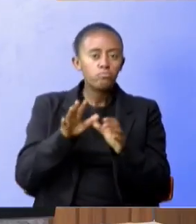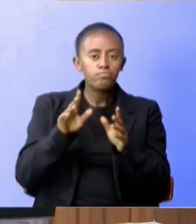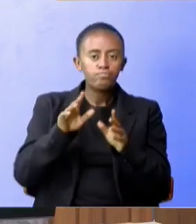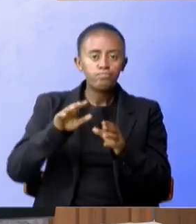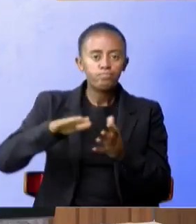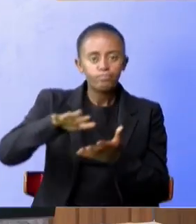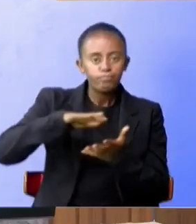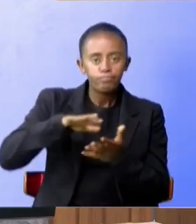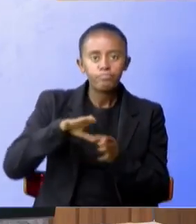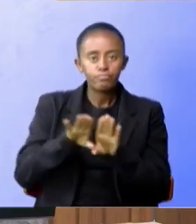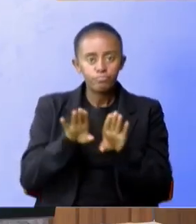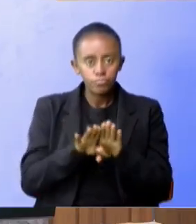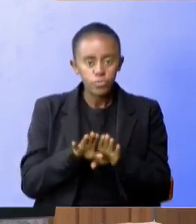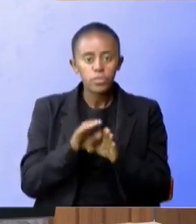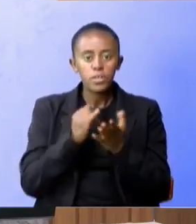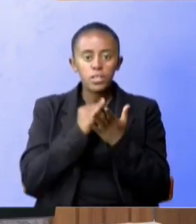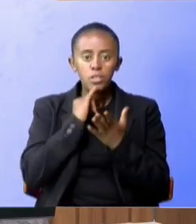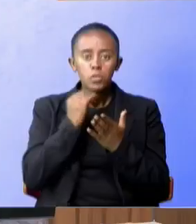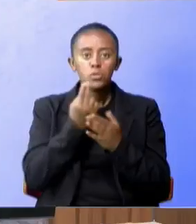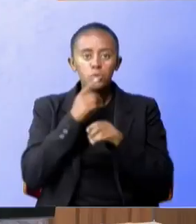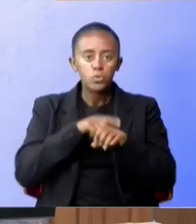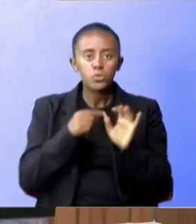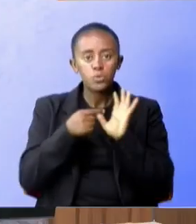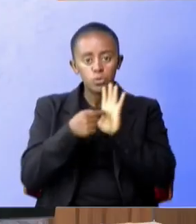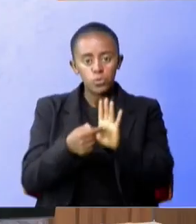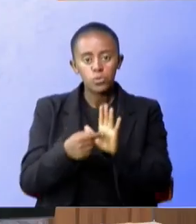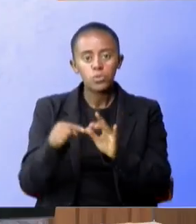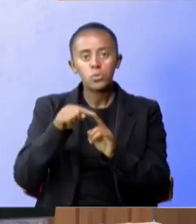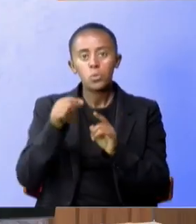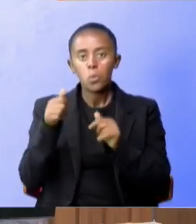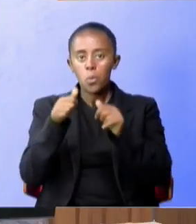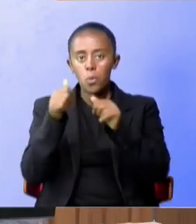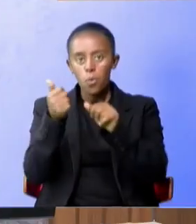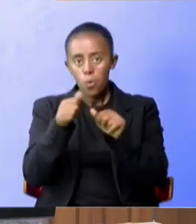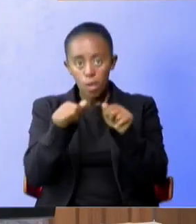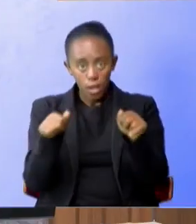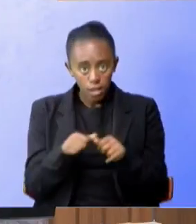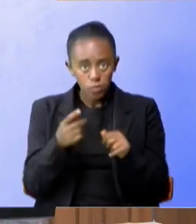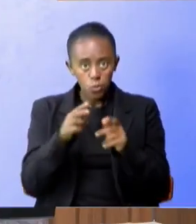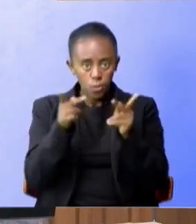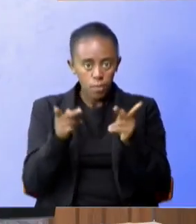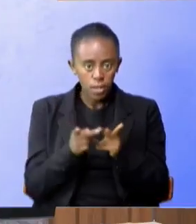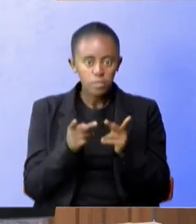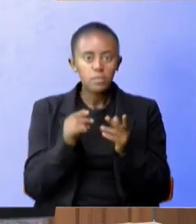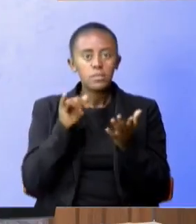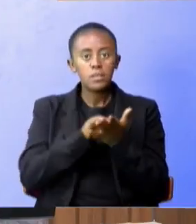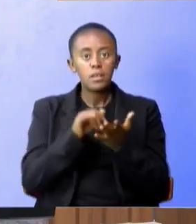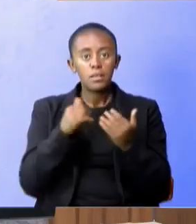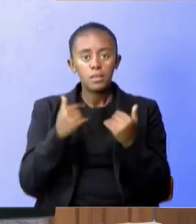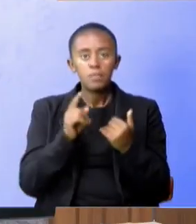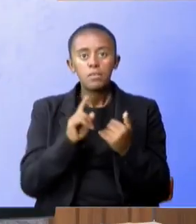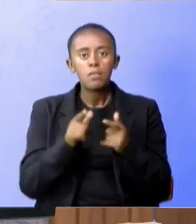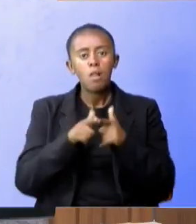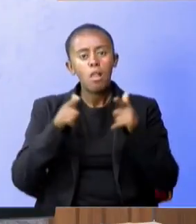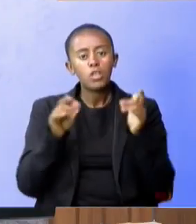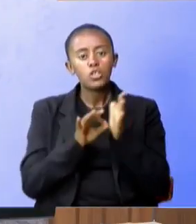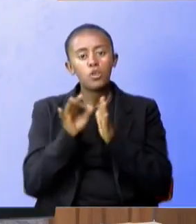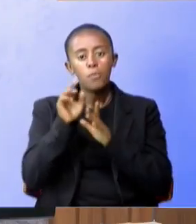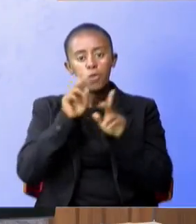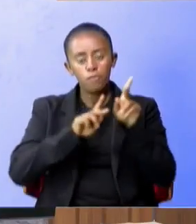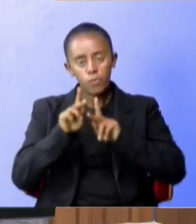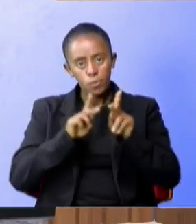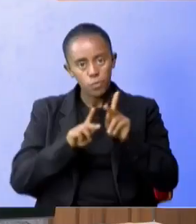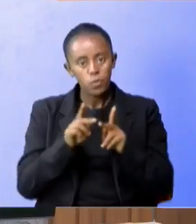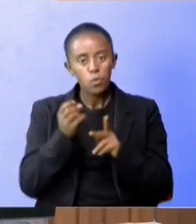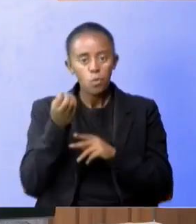overcrowded. It's usually referring to areas or cities or places that have large number of people in